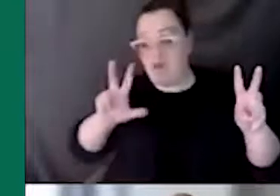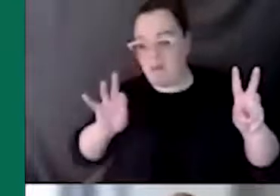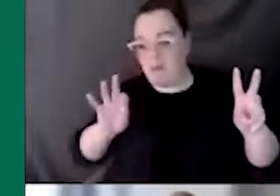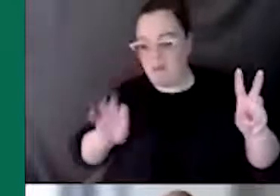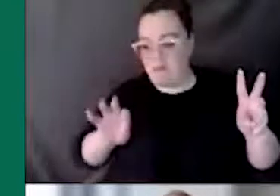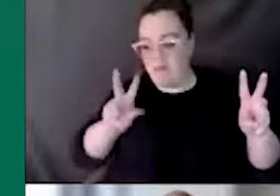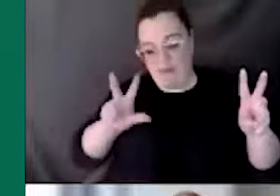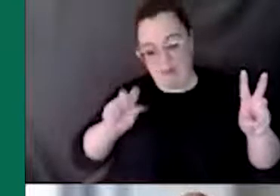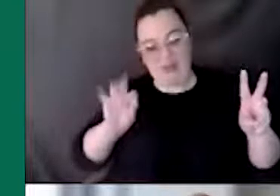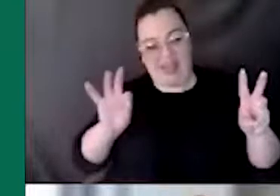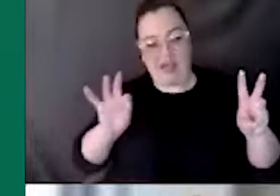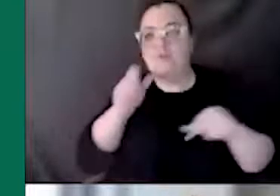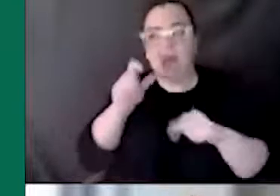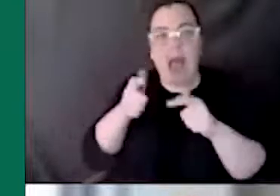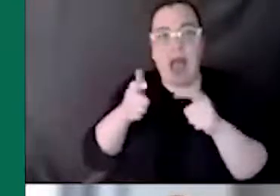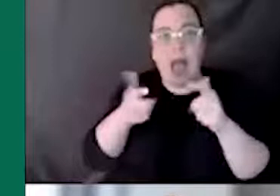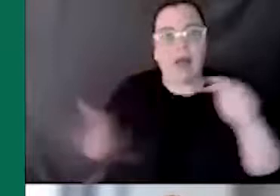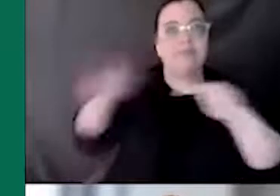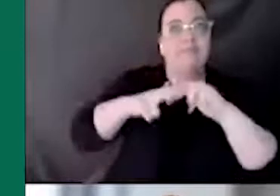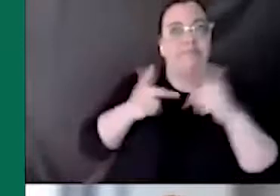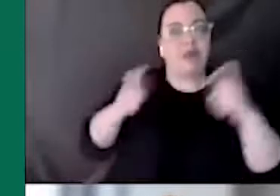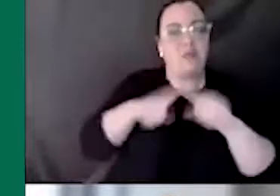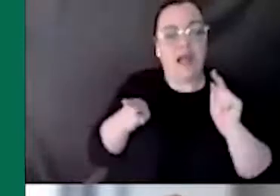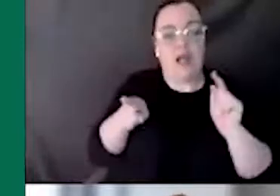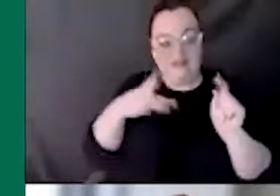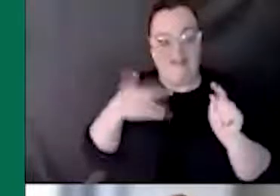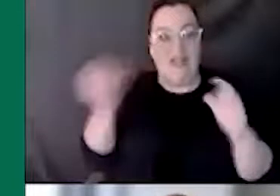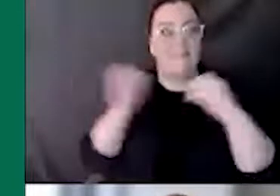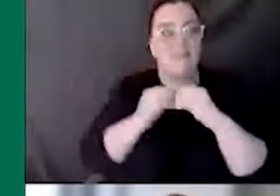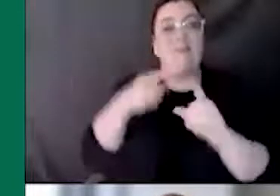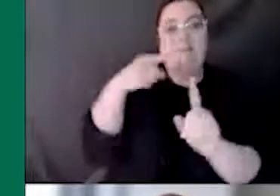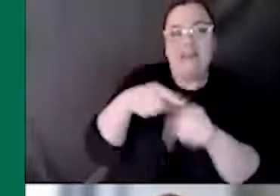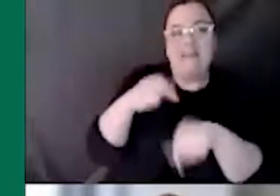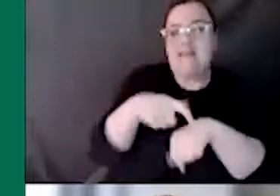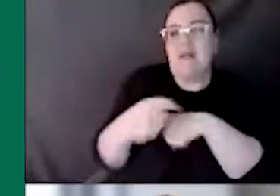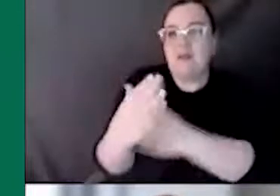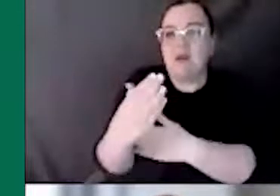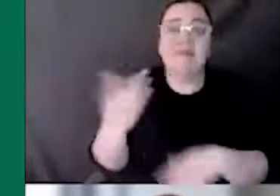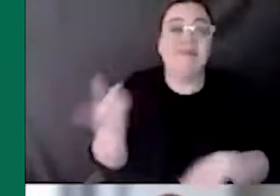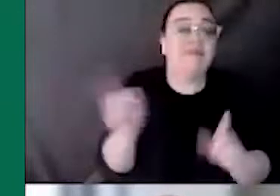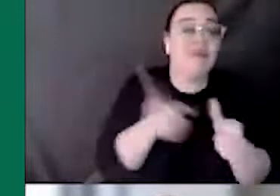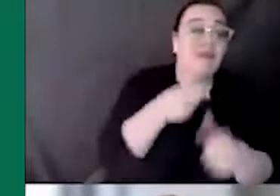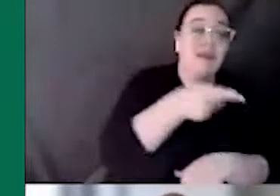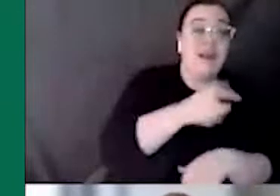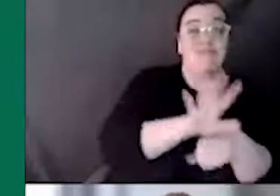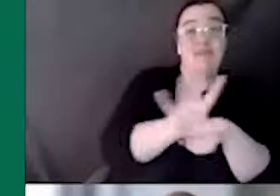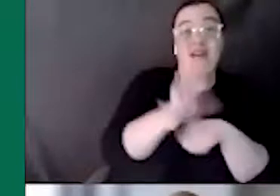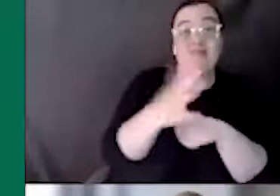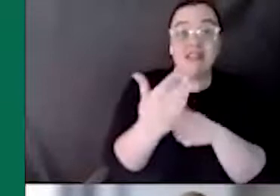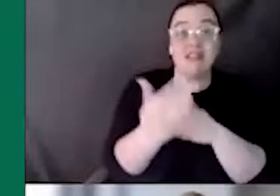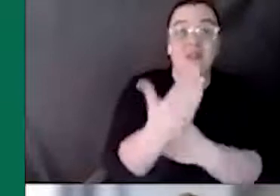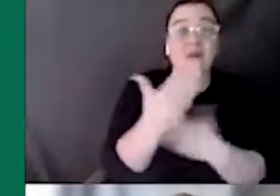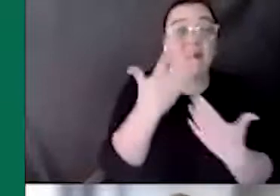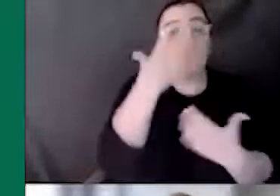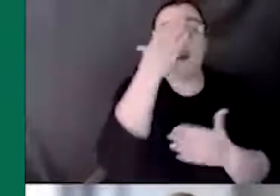many people are aware of it. And of course, there are factors like time of day. At 5:15 in the morning, people may be still asleep, just sleep straight through the